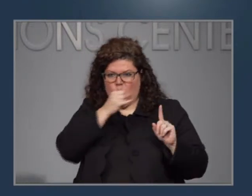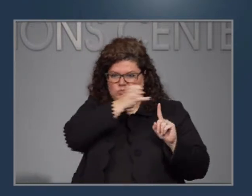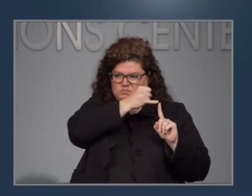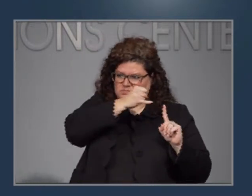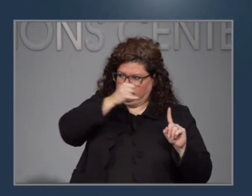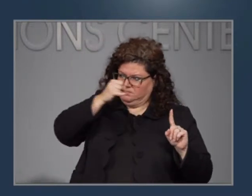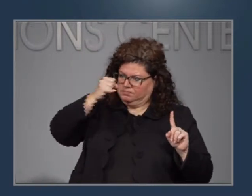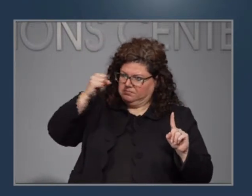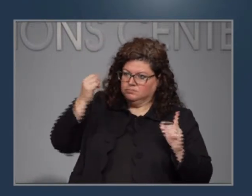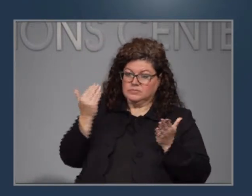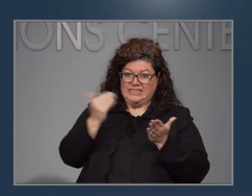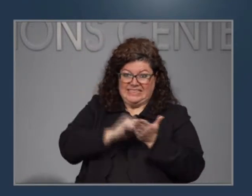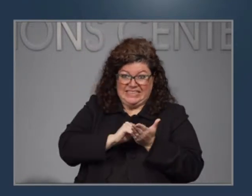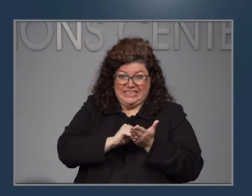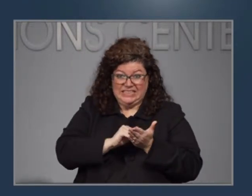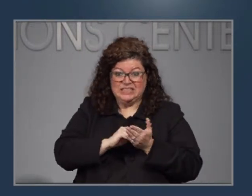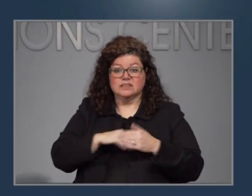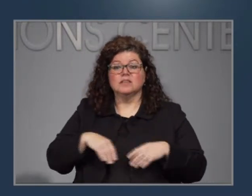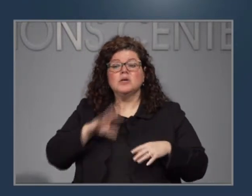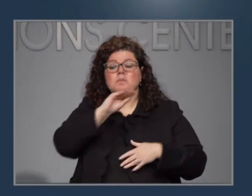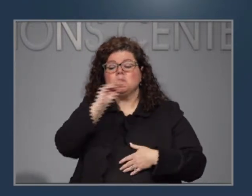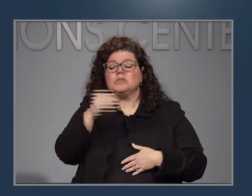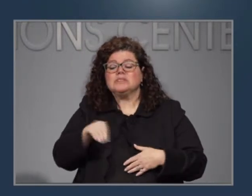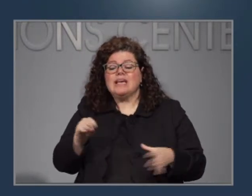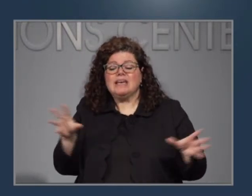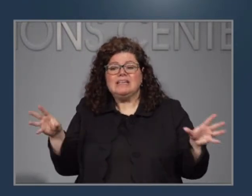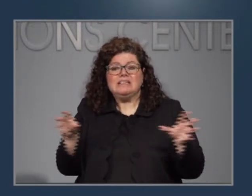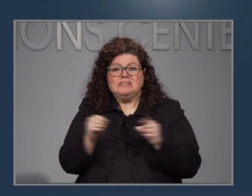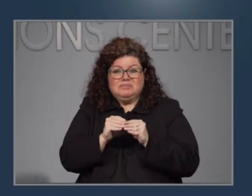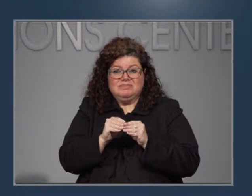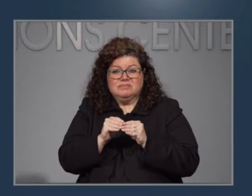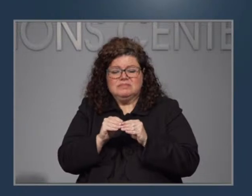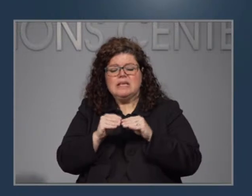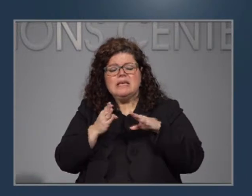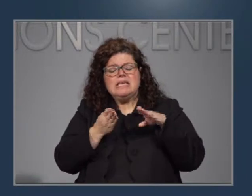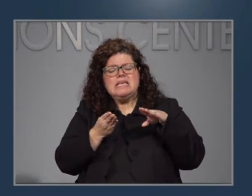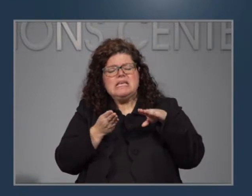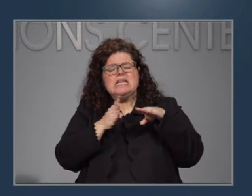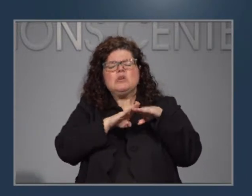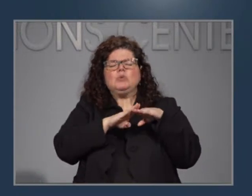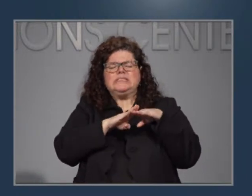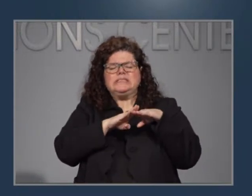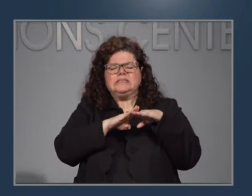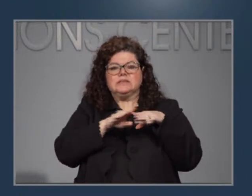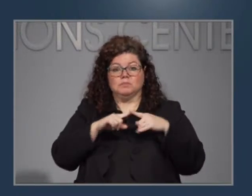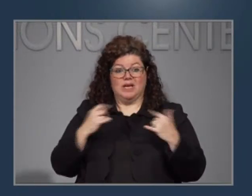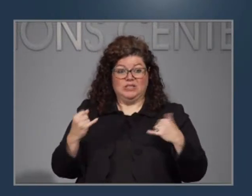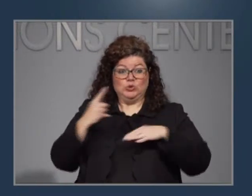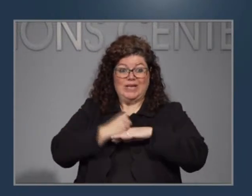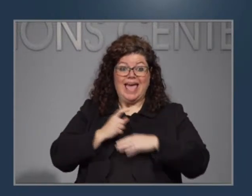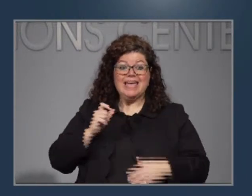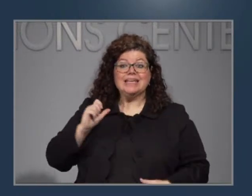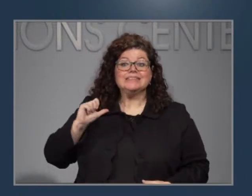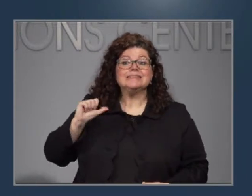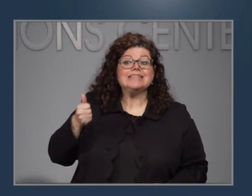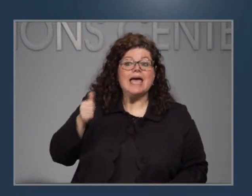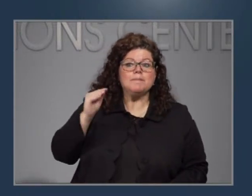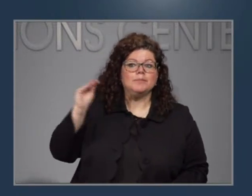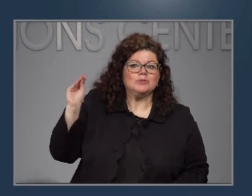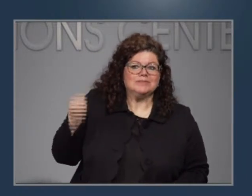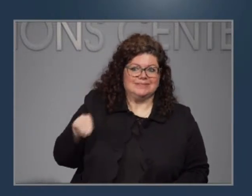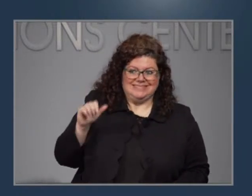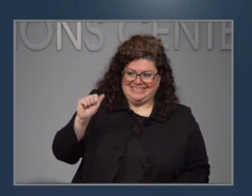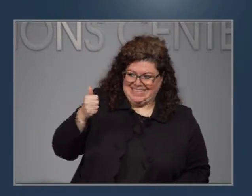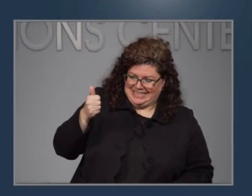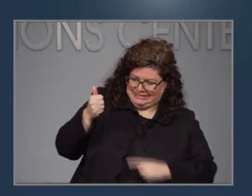see the percent of total tests that are positive have been just slightly increasing, and today is at 10%. But if you look